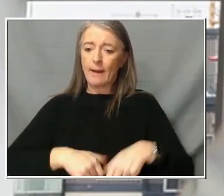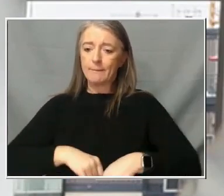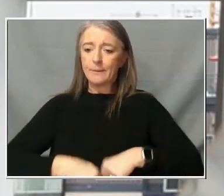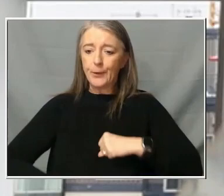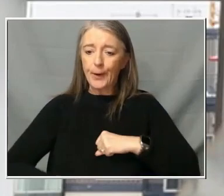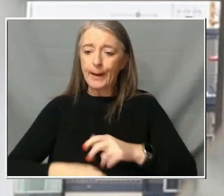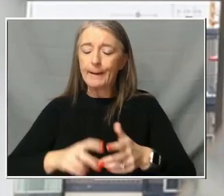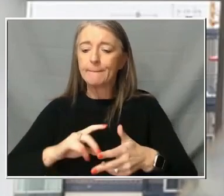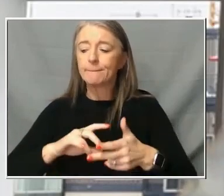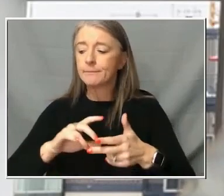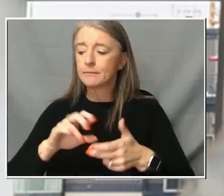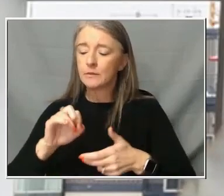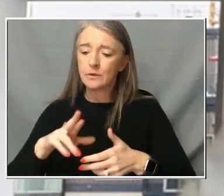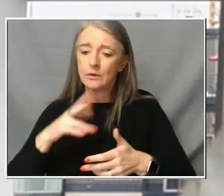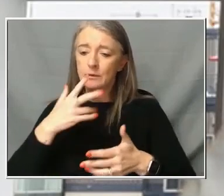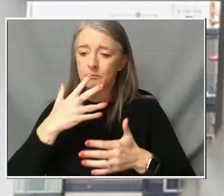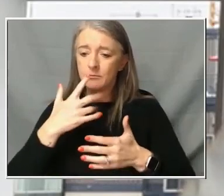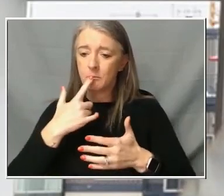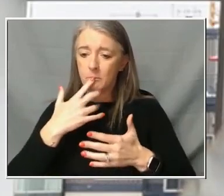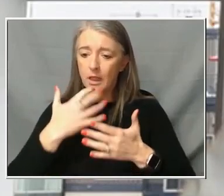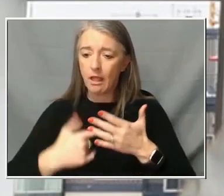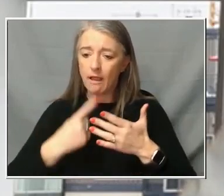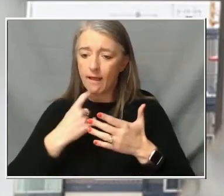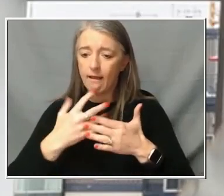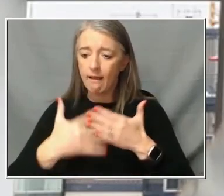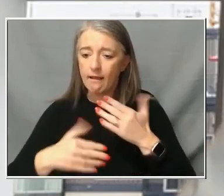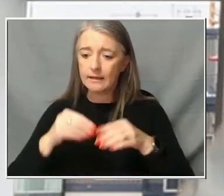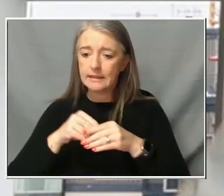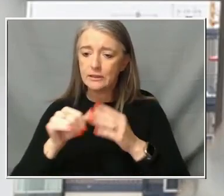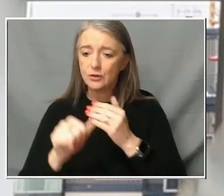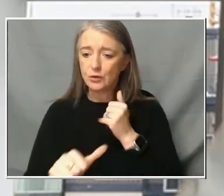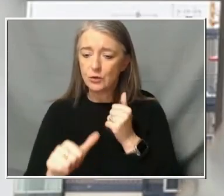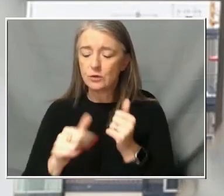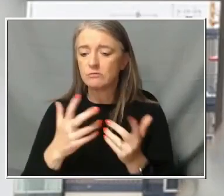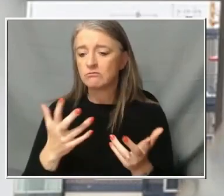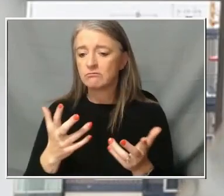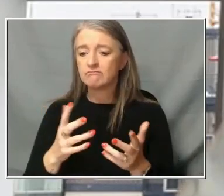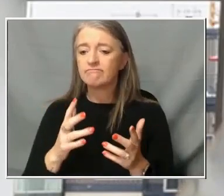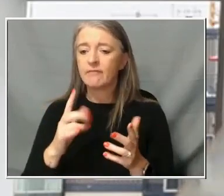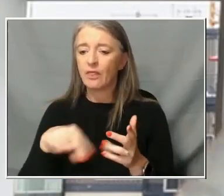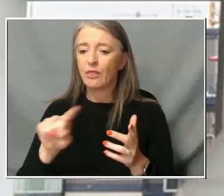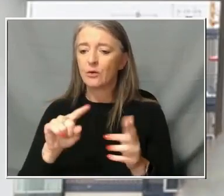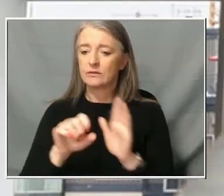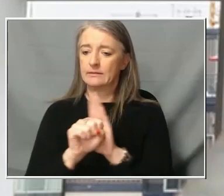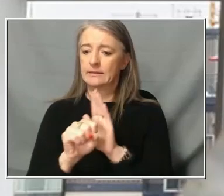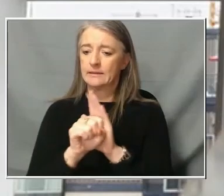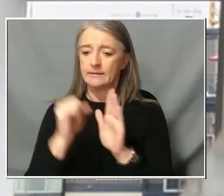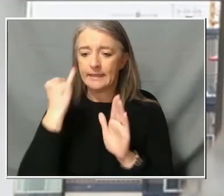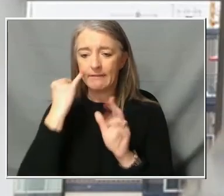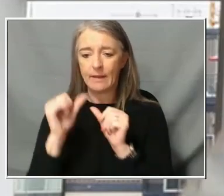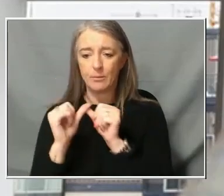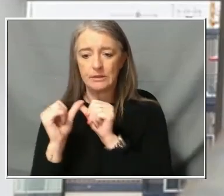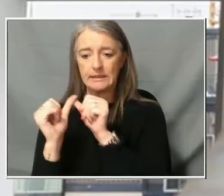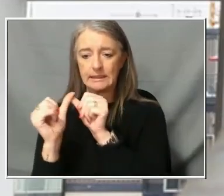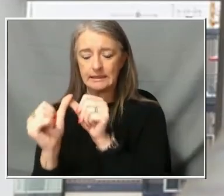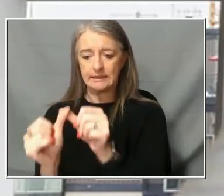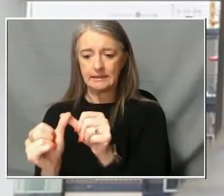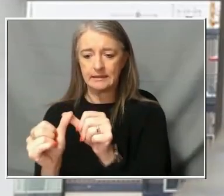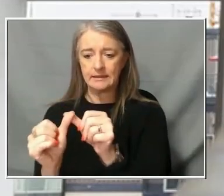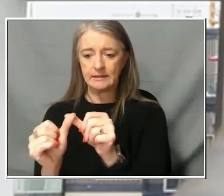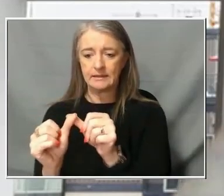pains, blood in the stool. Of course, we talked about that. But those are the symptoms. If they persist and they're